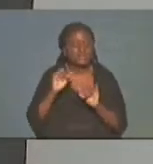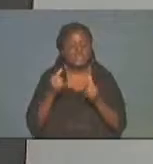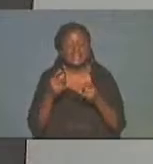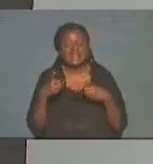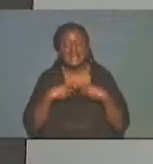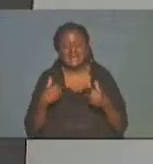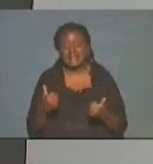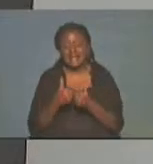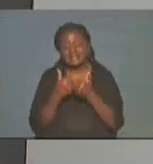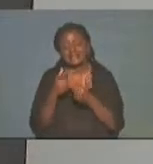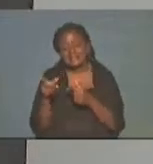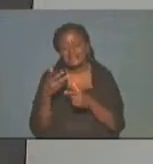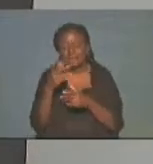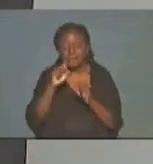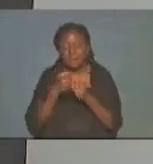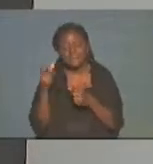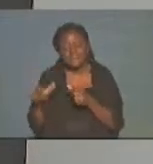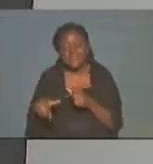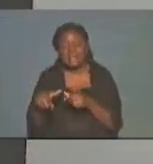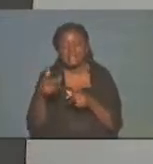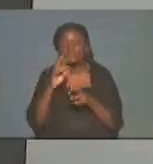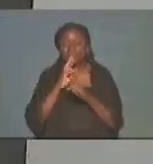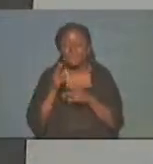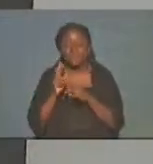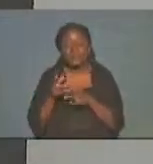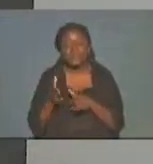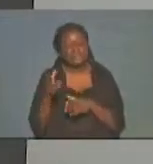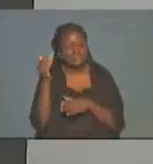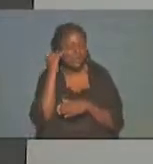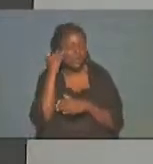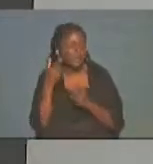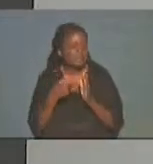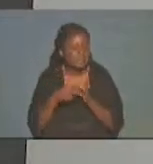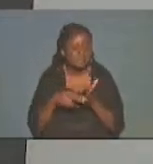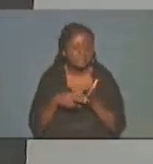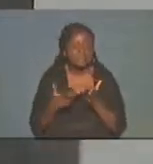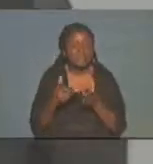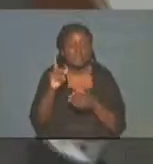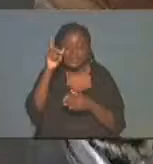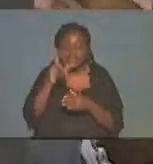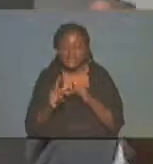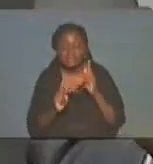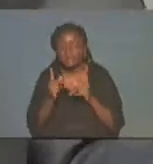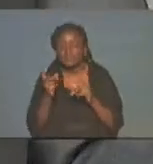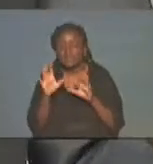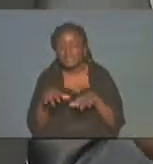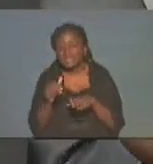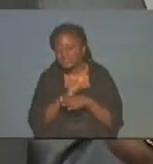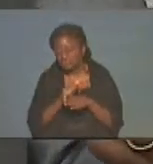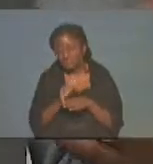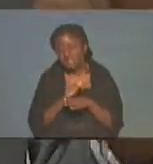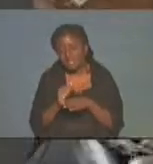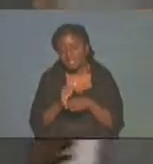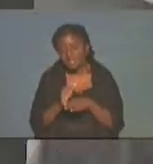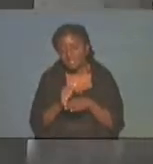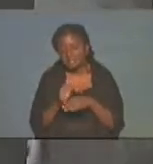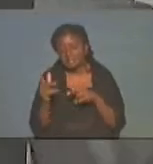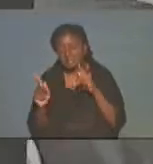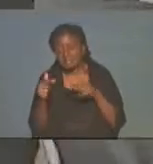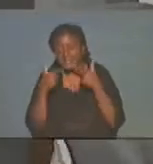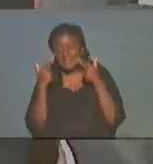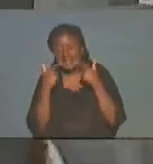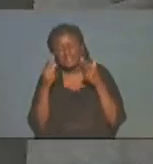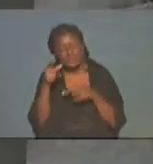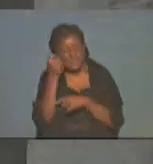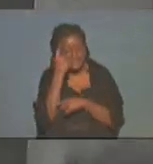broke his leg, reporting from Long Island." I'm going to talk in full, but I'm saying we need people who we could kind of train. Y'all understand